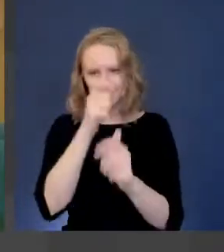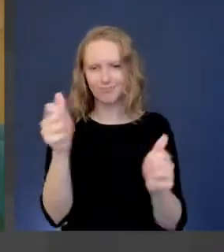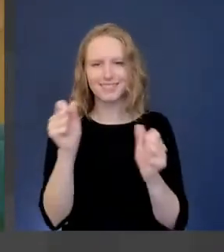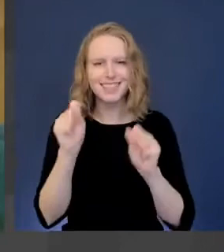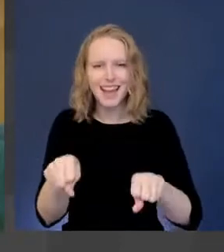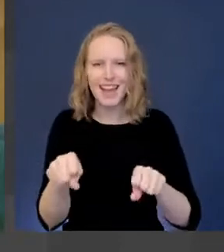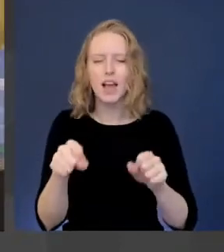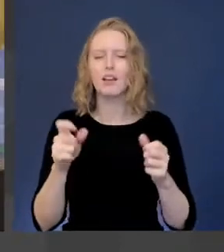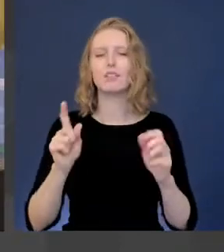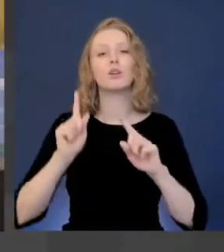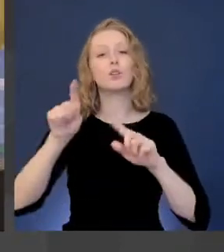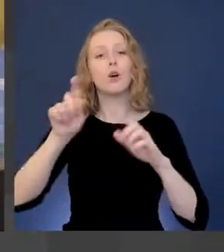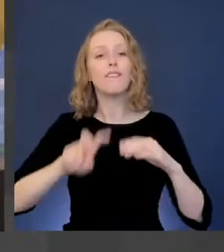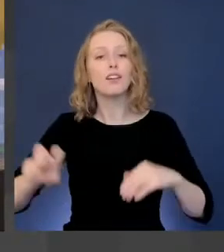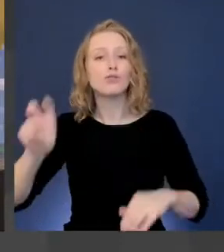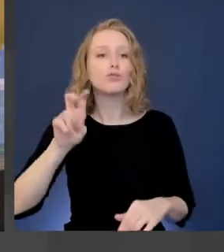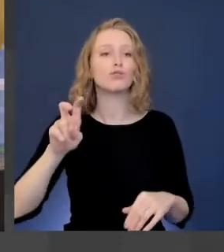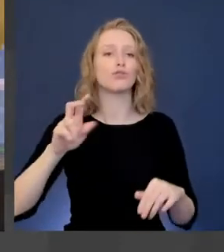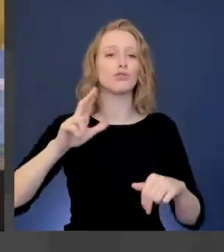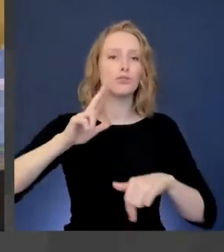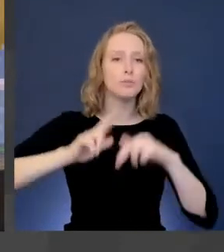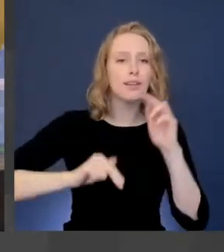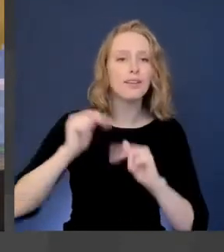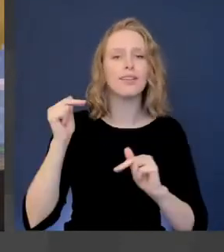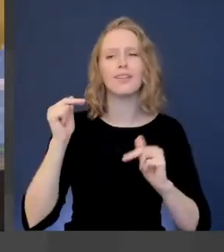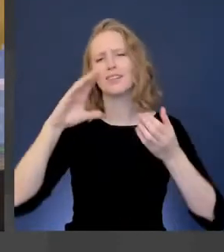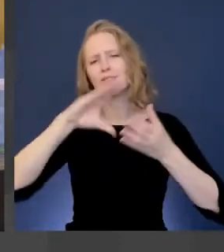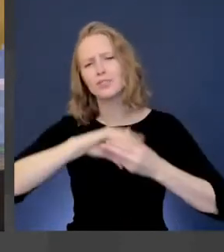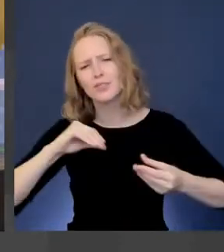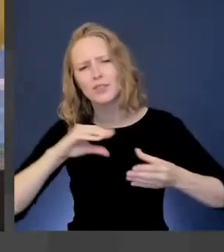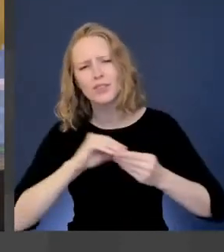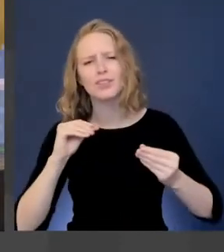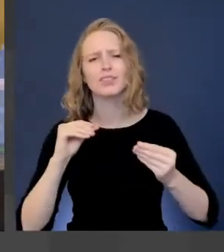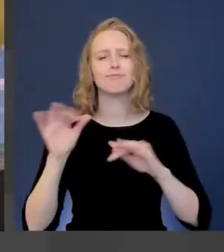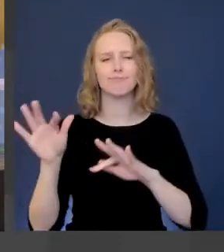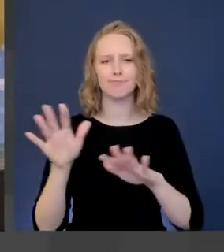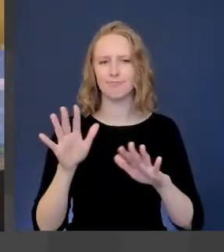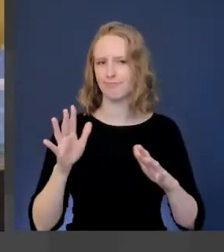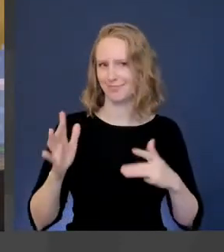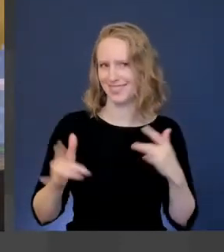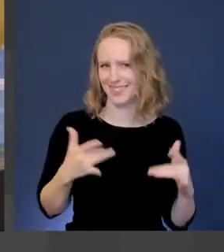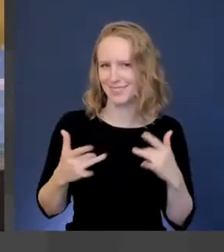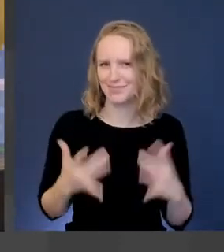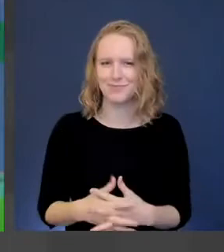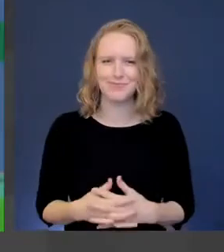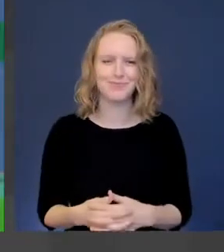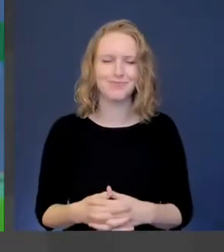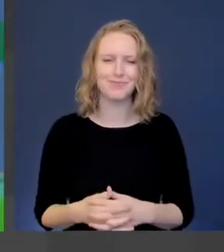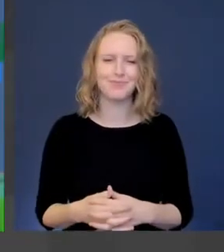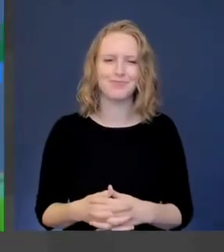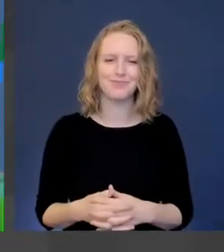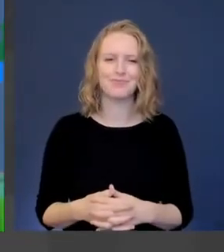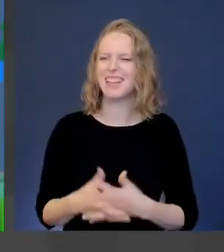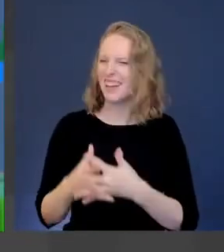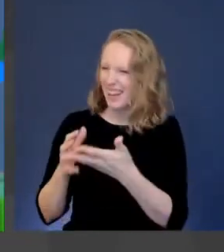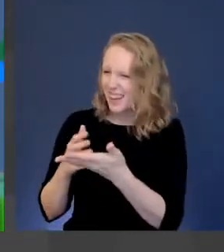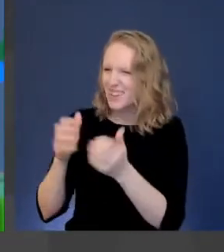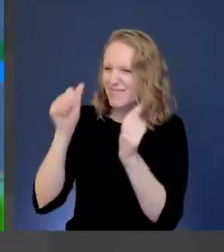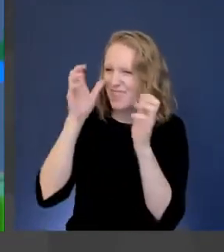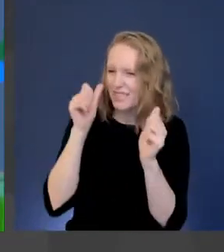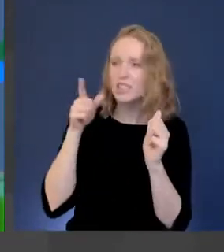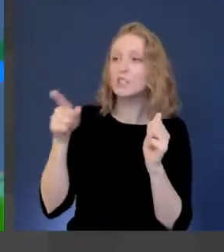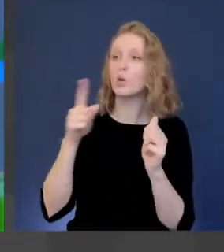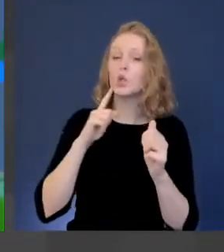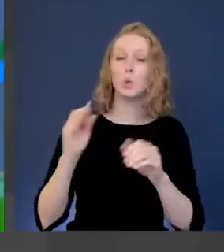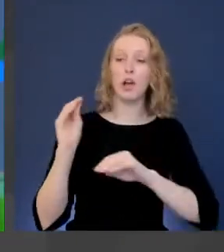adventure, building, telling stories. So it's very exciting. That's amazing. And I mean, so you make all these changes, but then